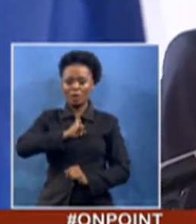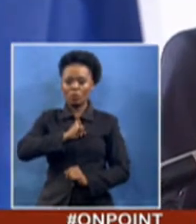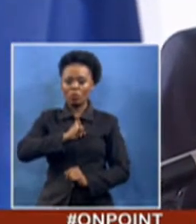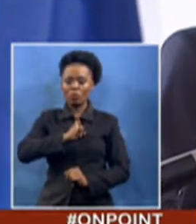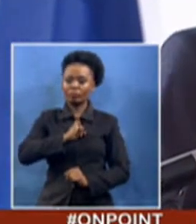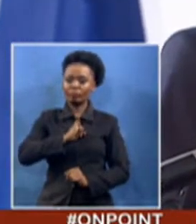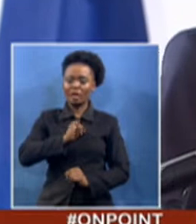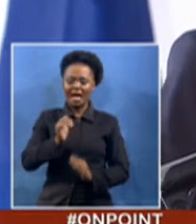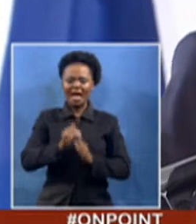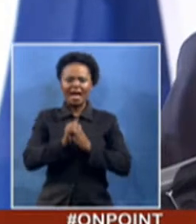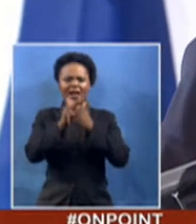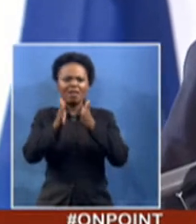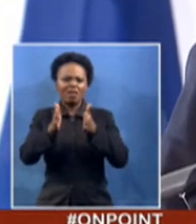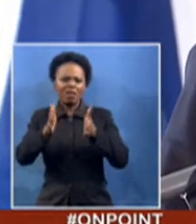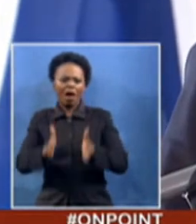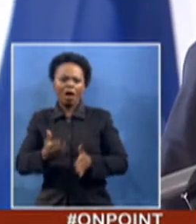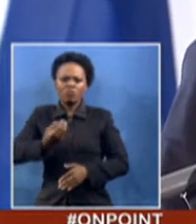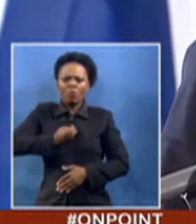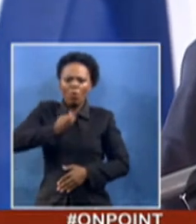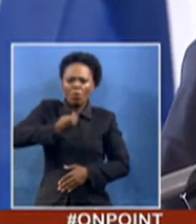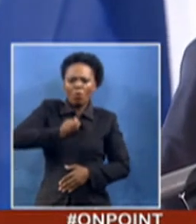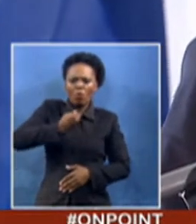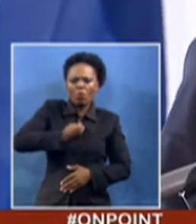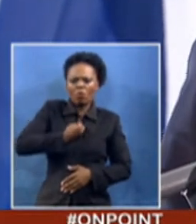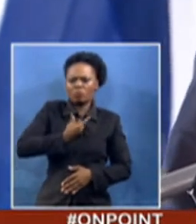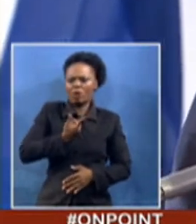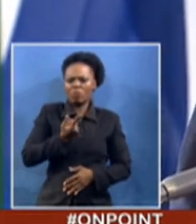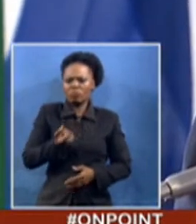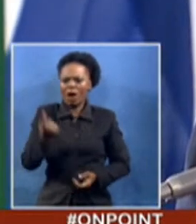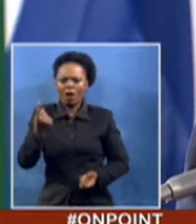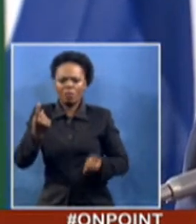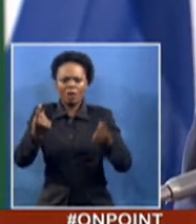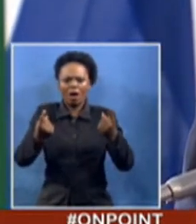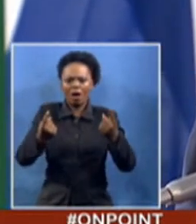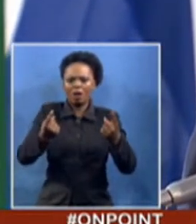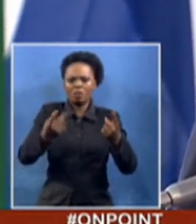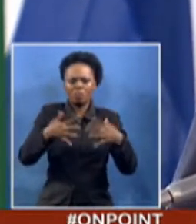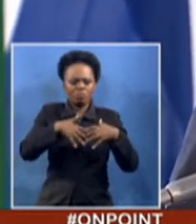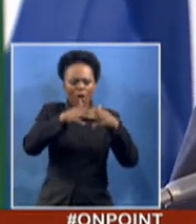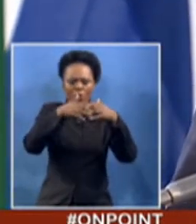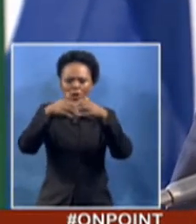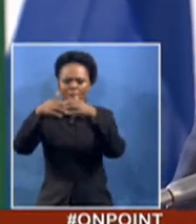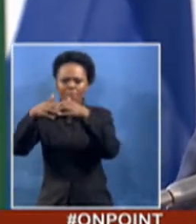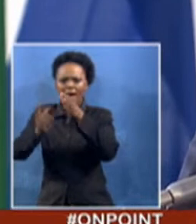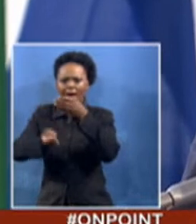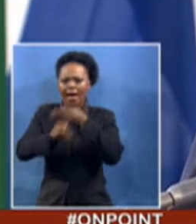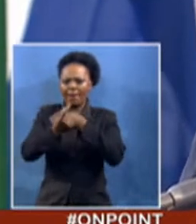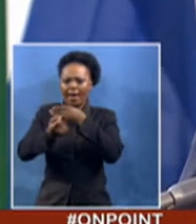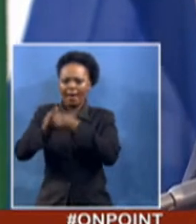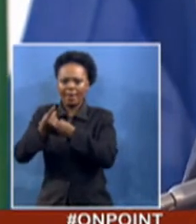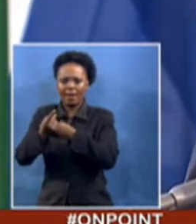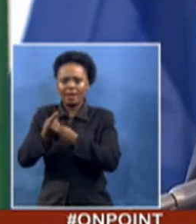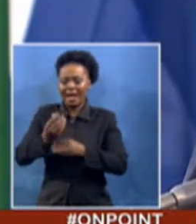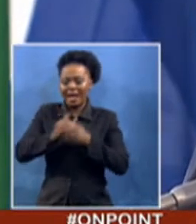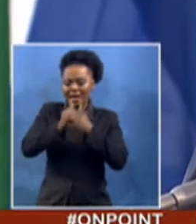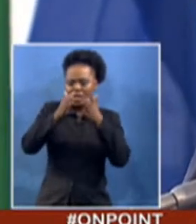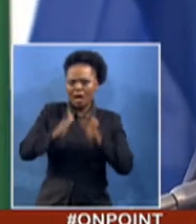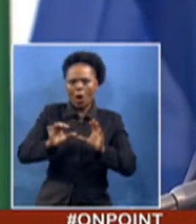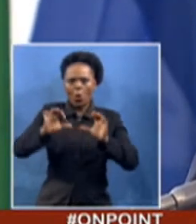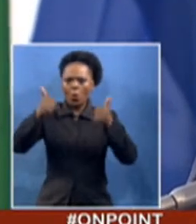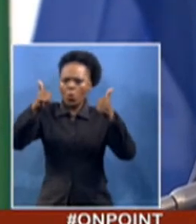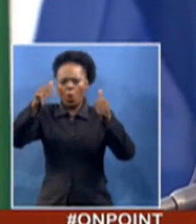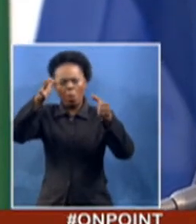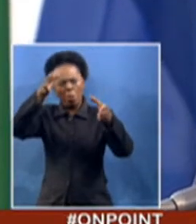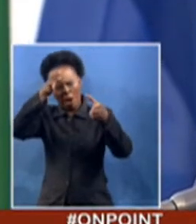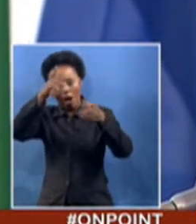leaders. I think even in your cabinet you have some of them who are very intelligent, who are very